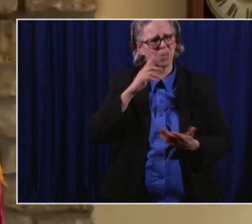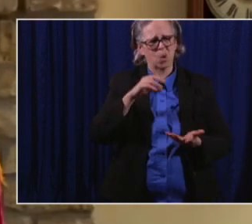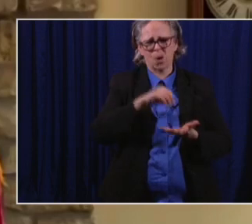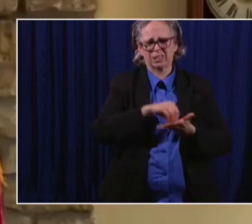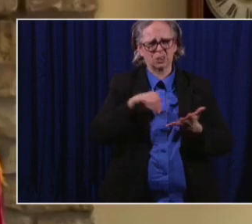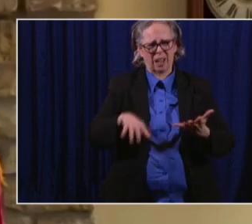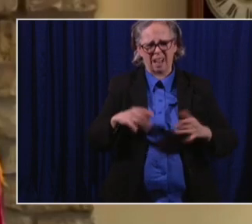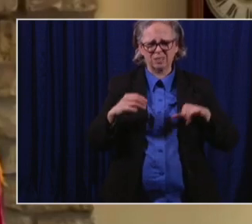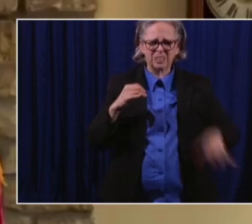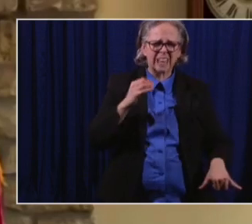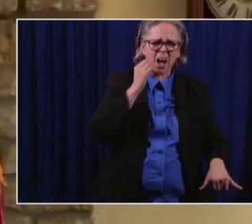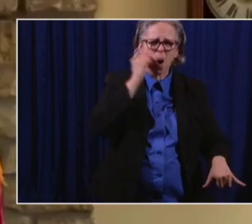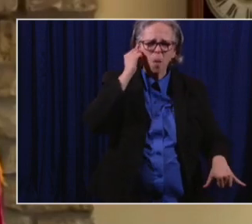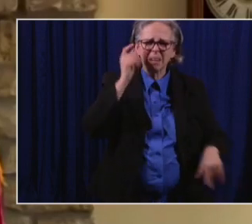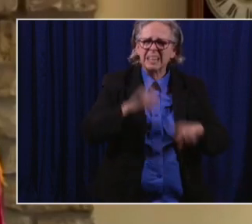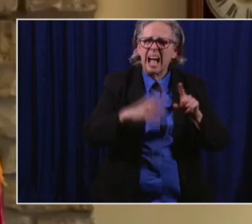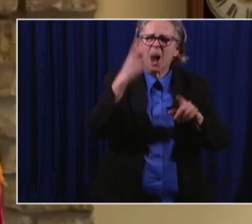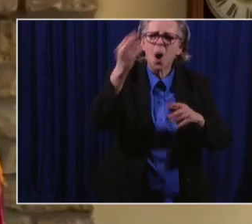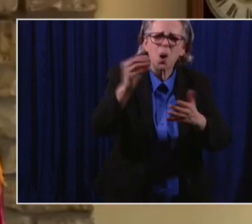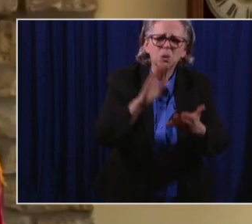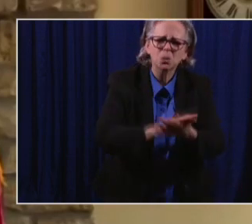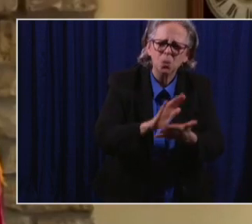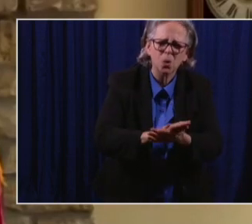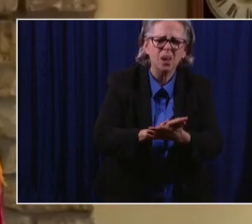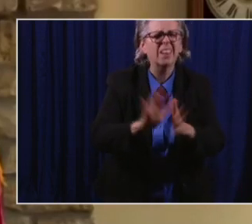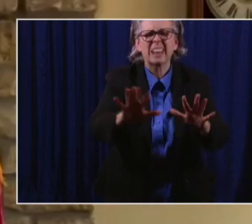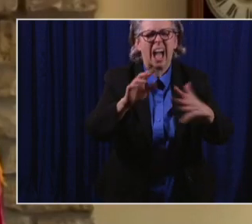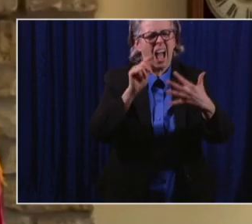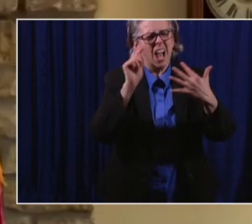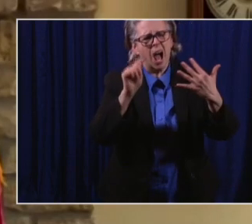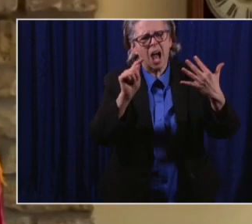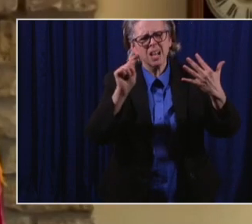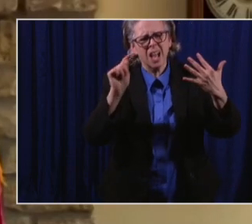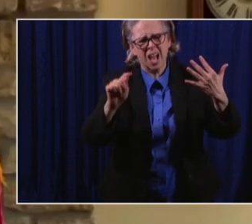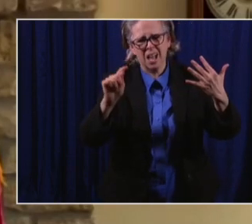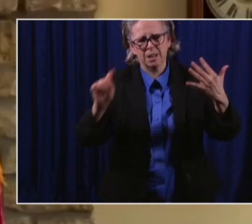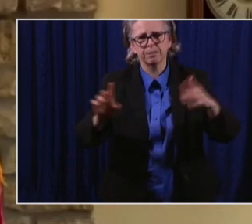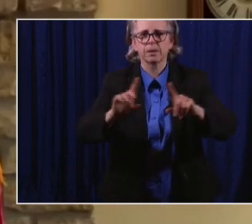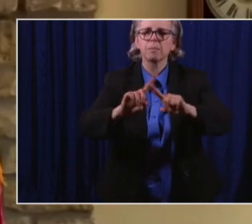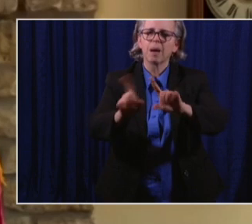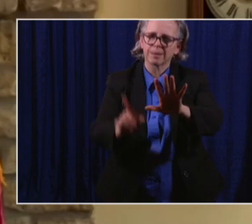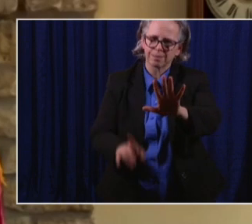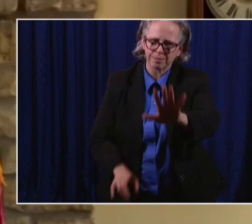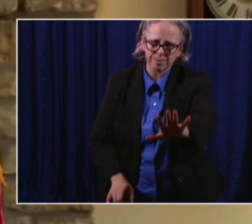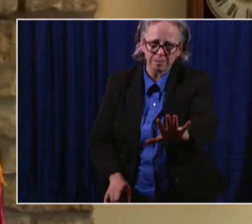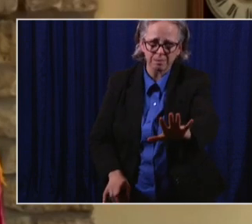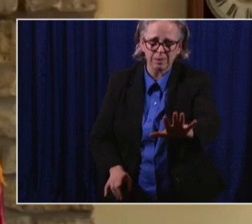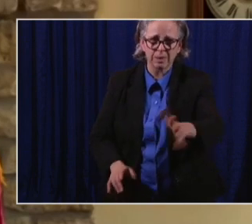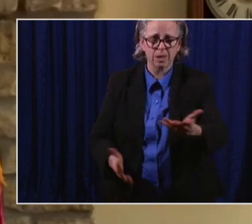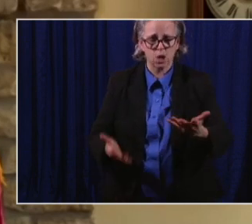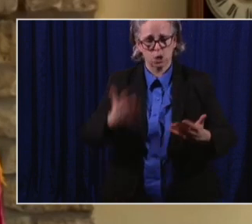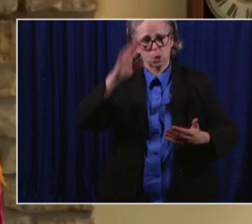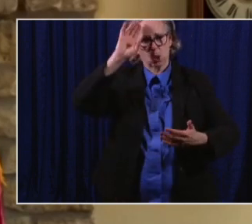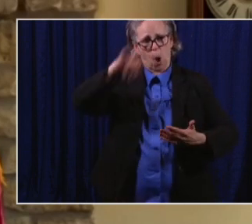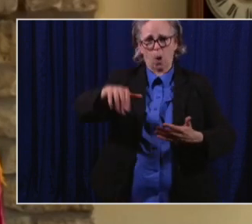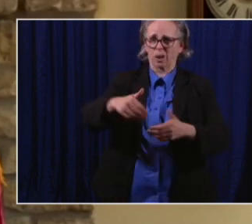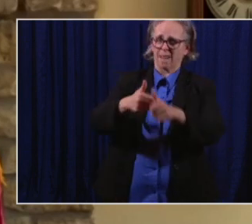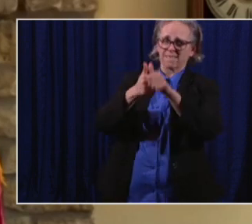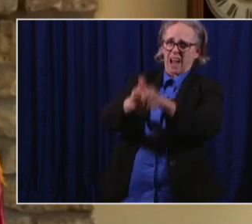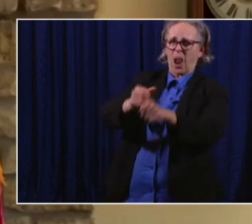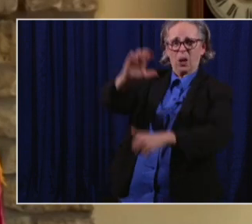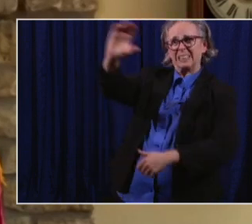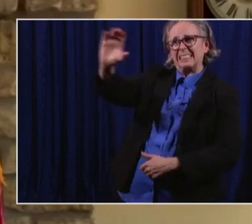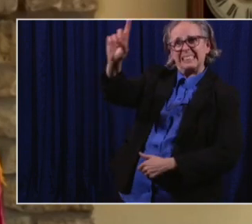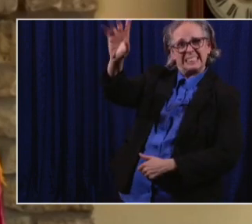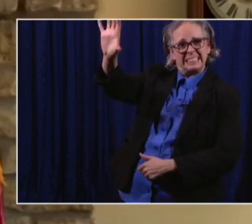the generally accepted best practices, guidelines, and what we're trying to do with the study that I